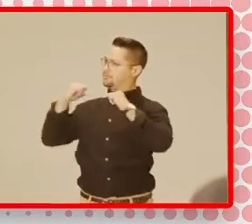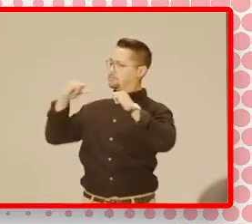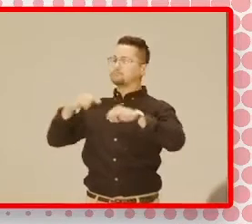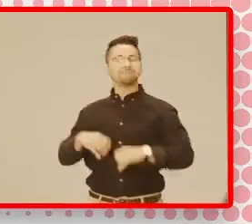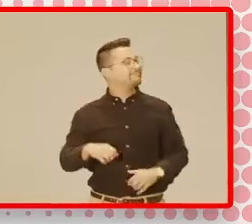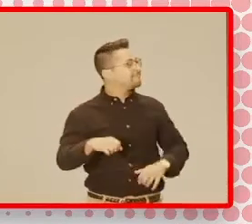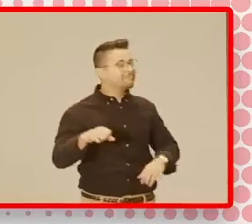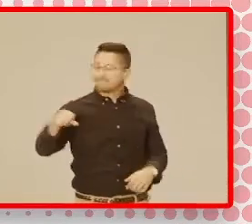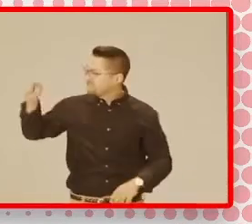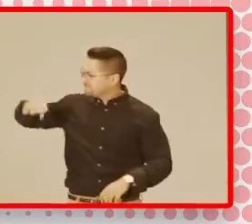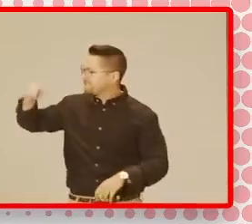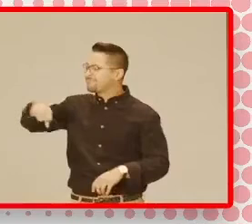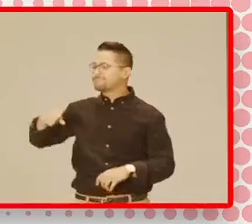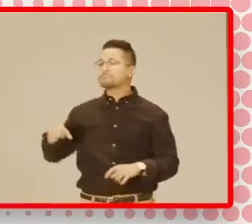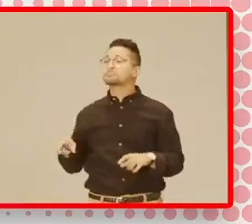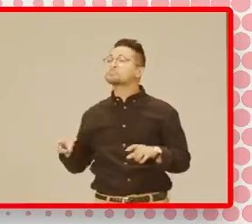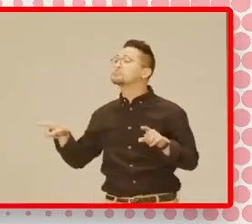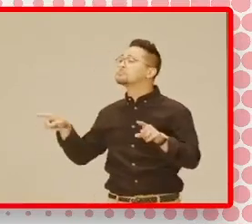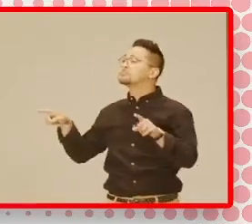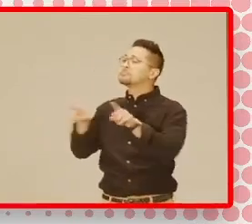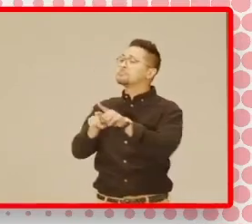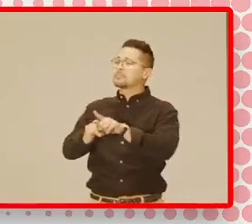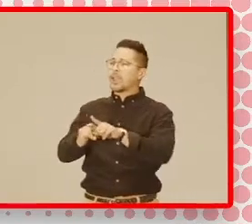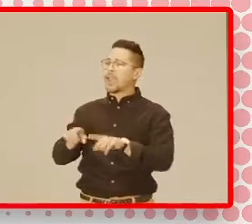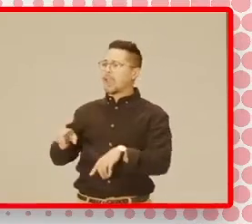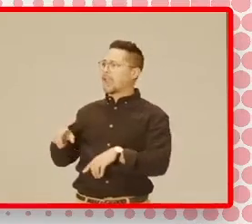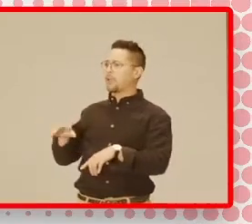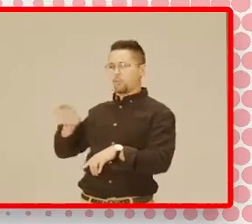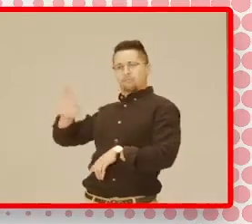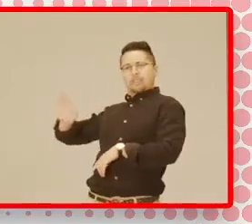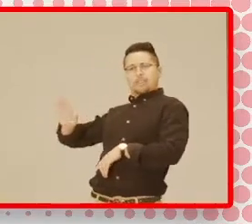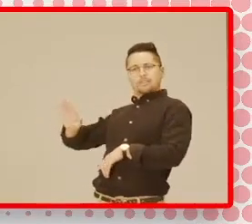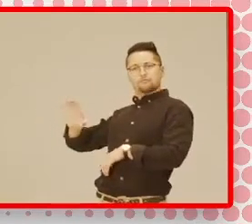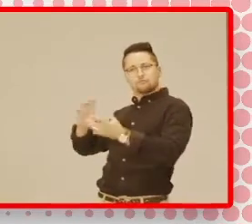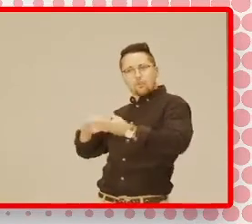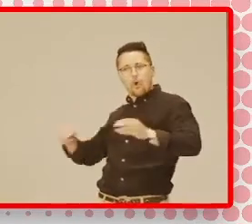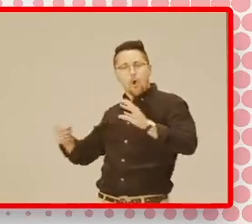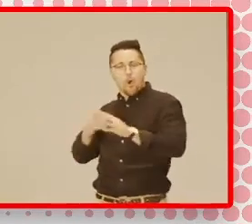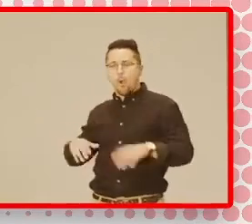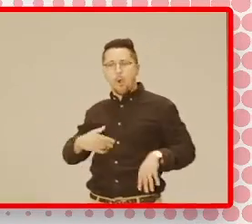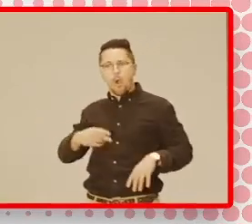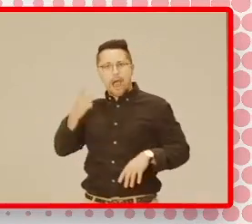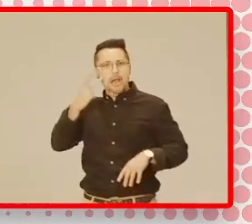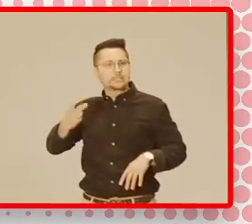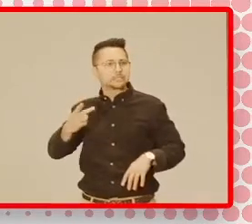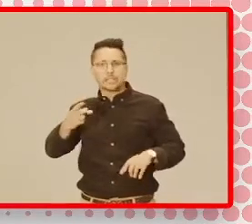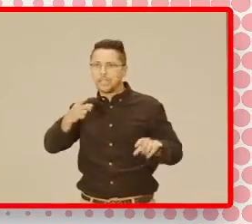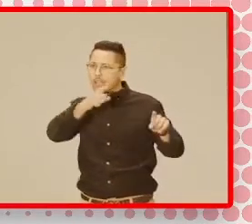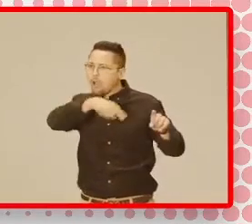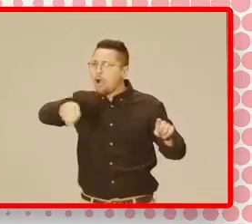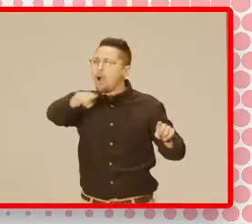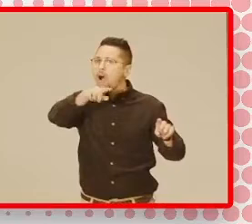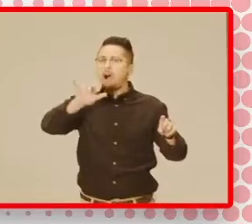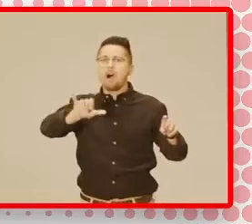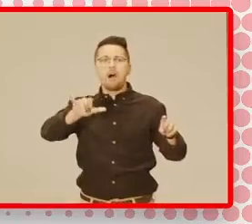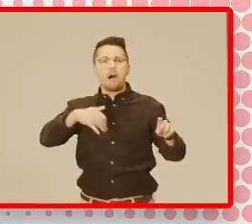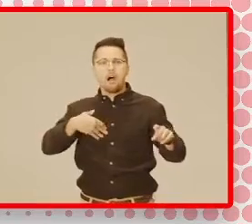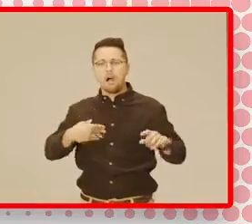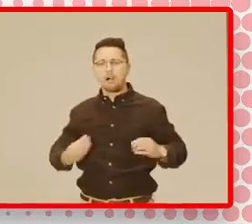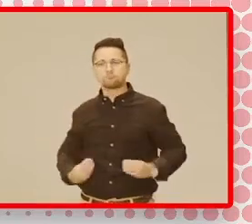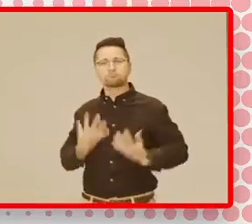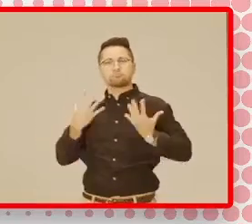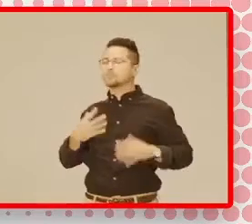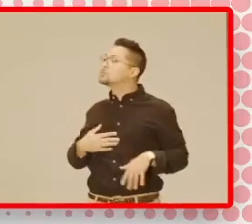We've seen the impact Chris's story has had in the last year, and we're converting that to an